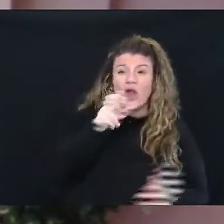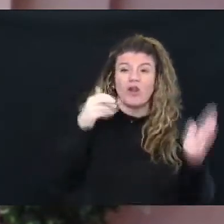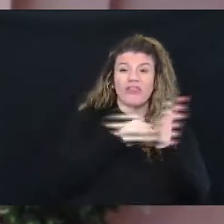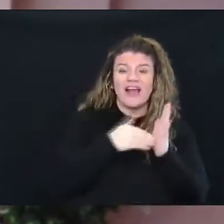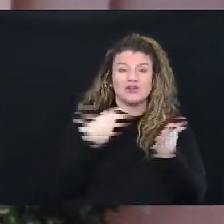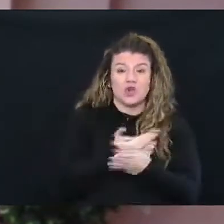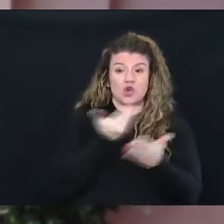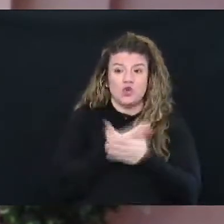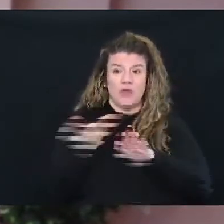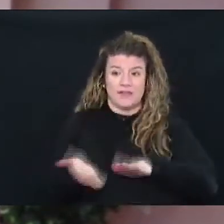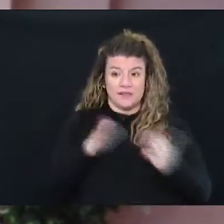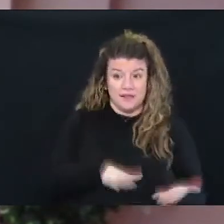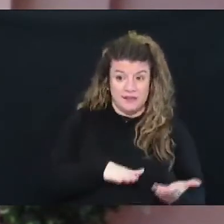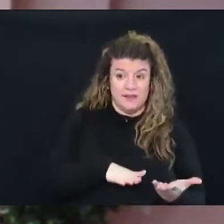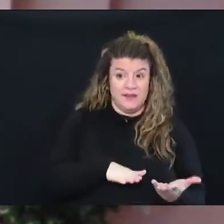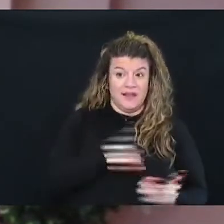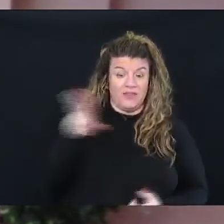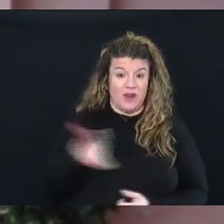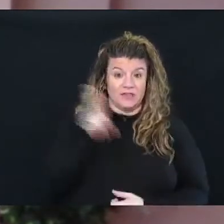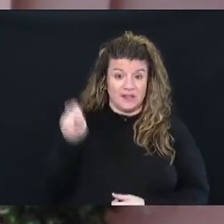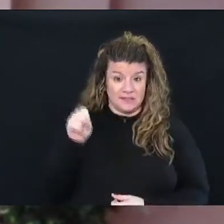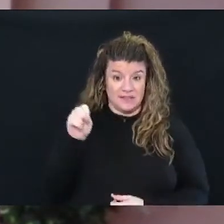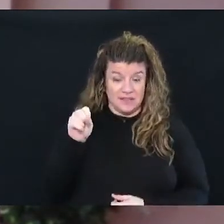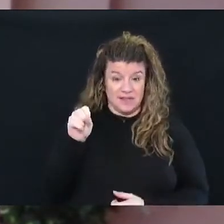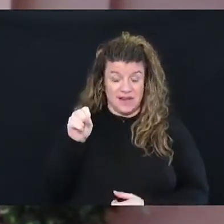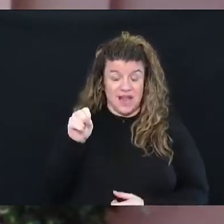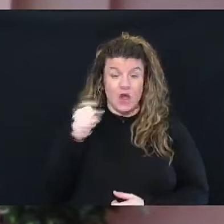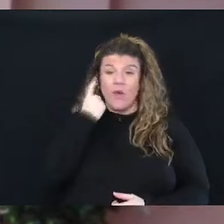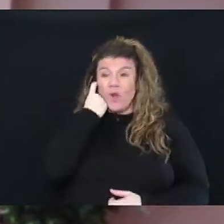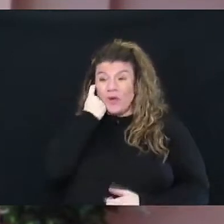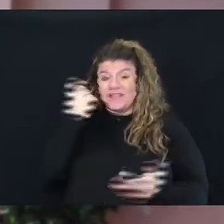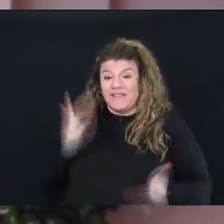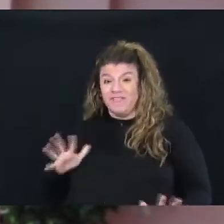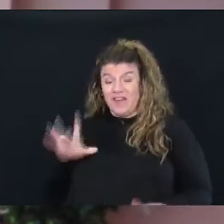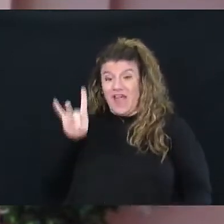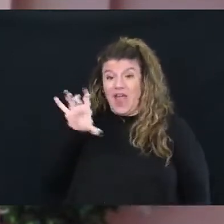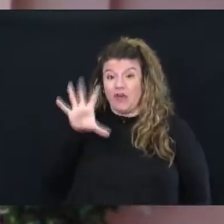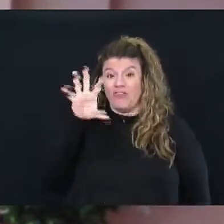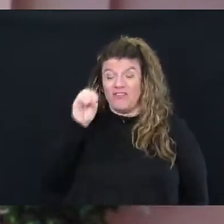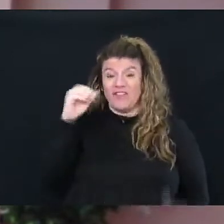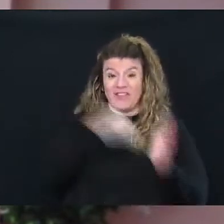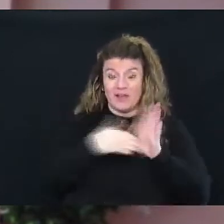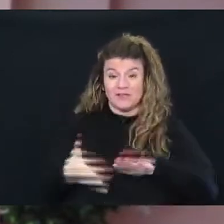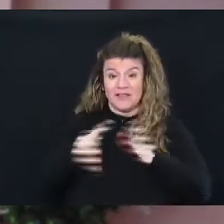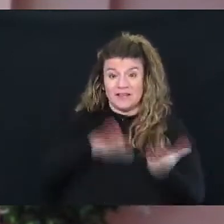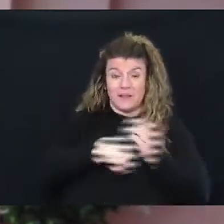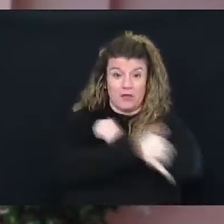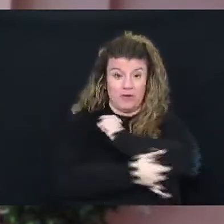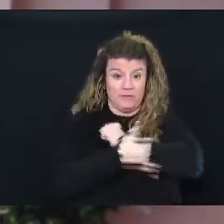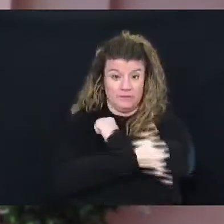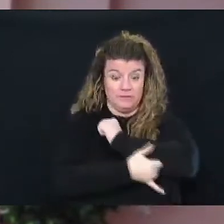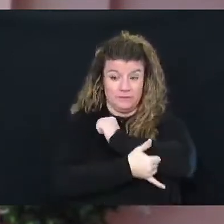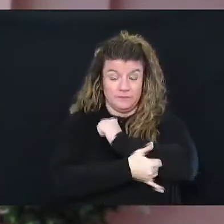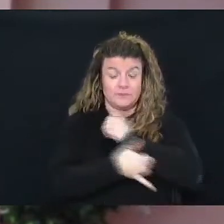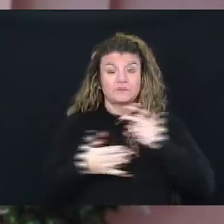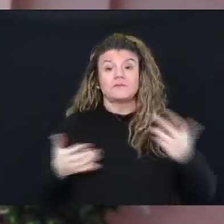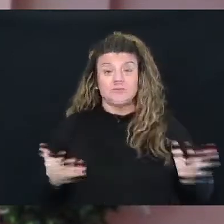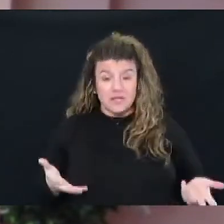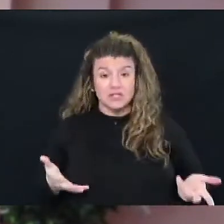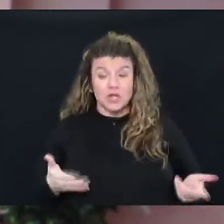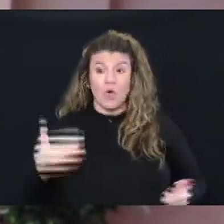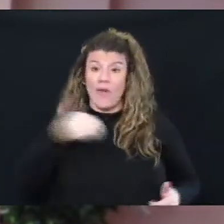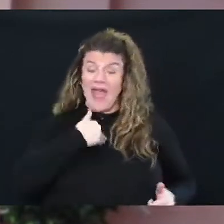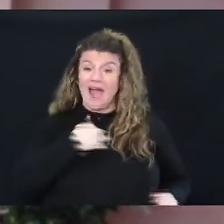300,000 new deaths in the United States. And we just passed 850,000 deaths in our country. So we have